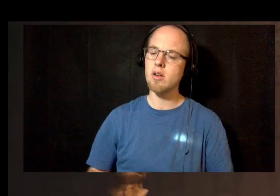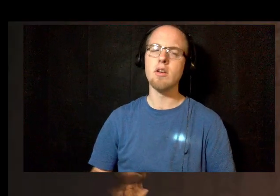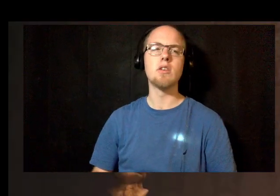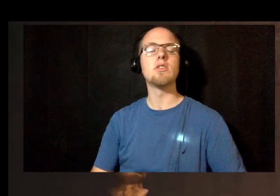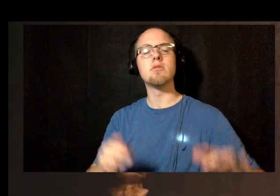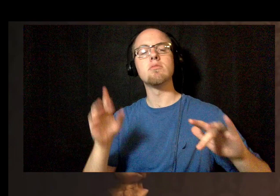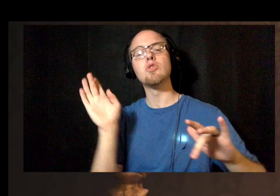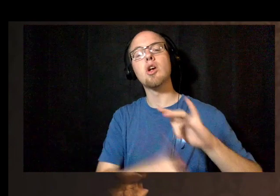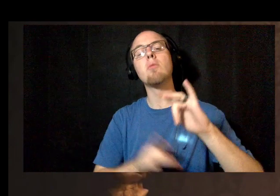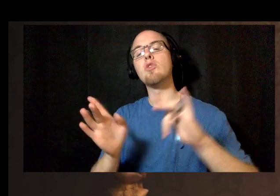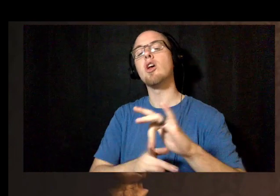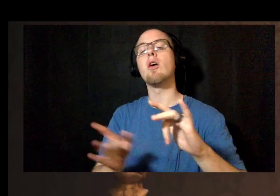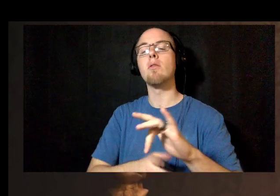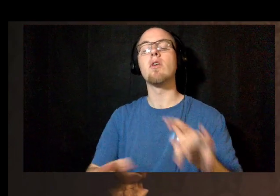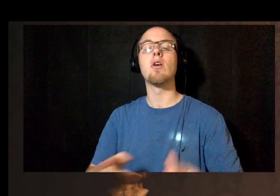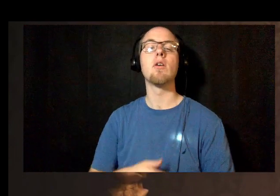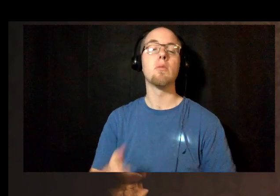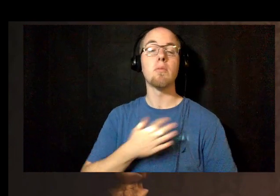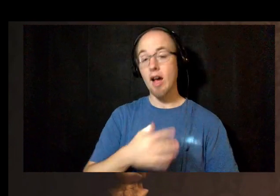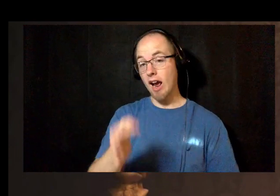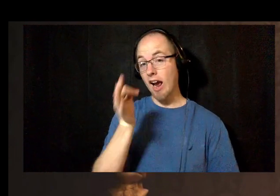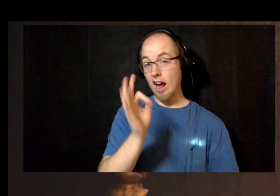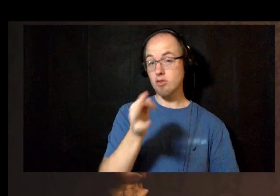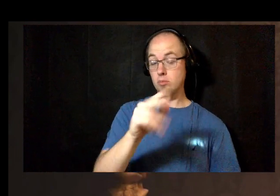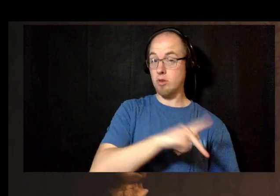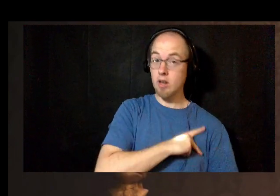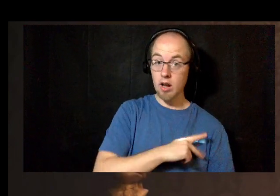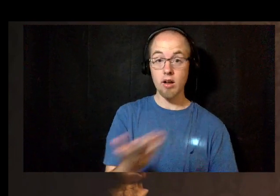my asshole personality?